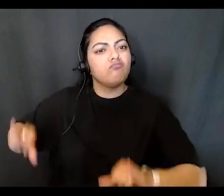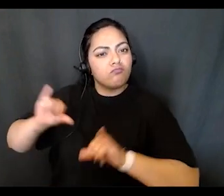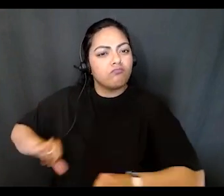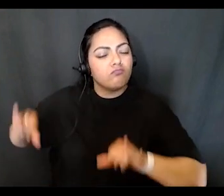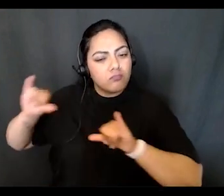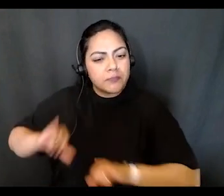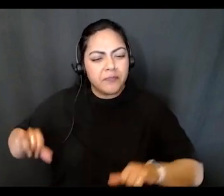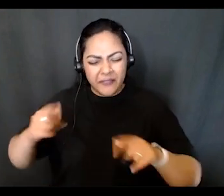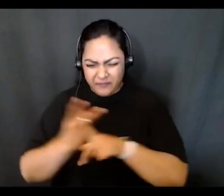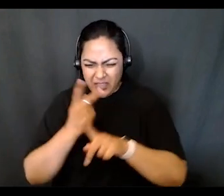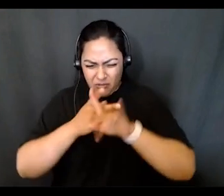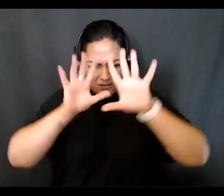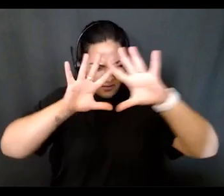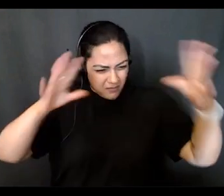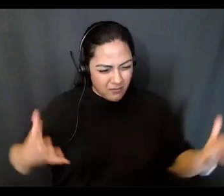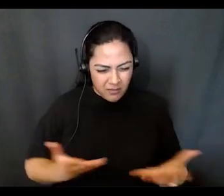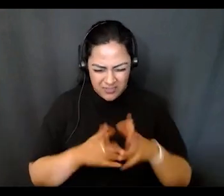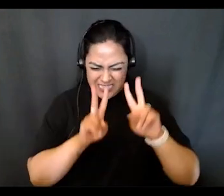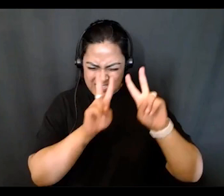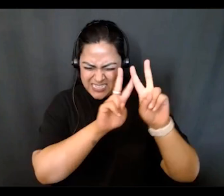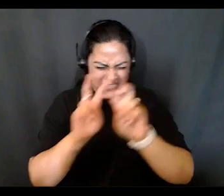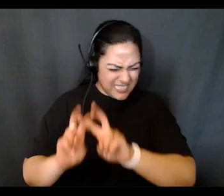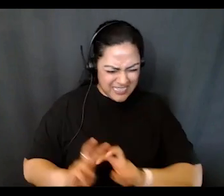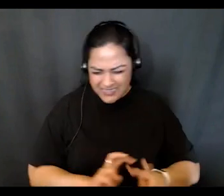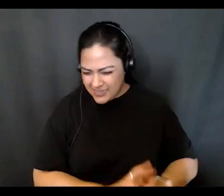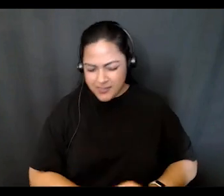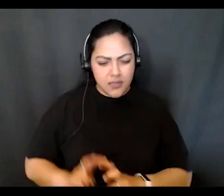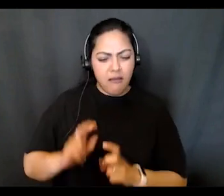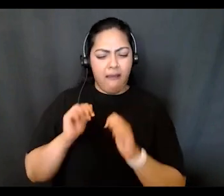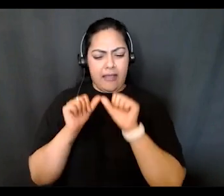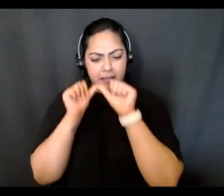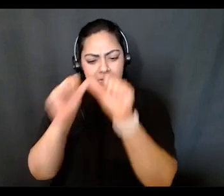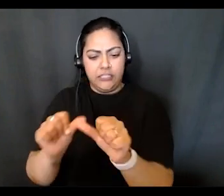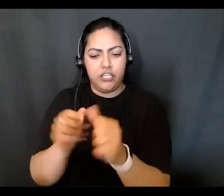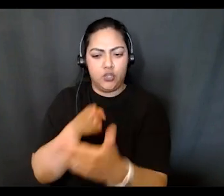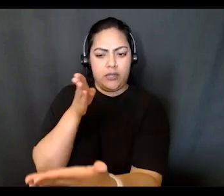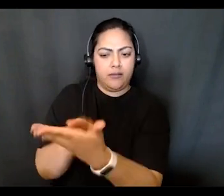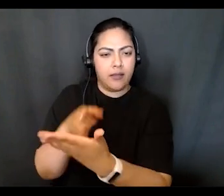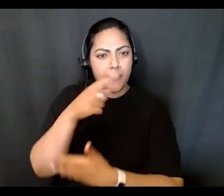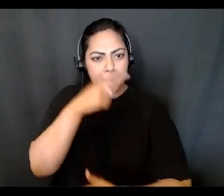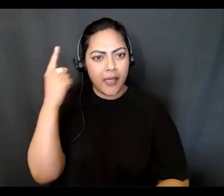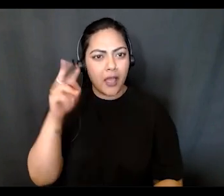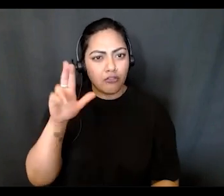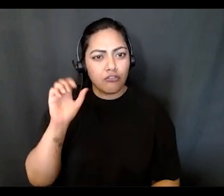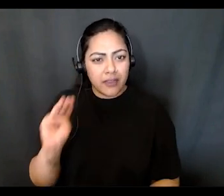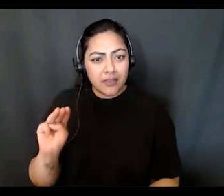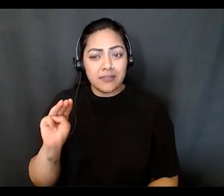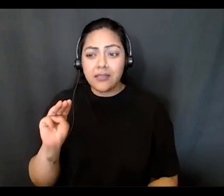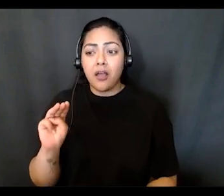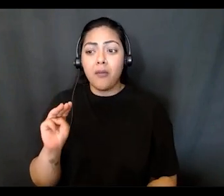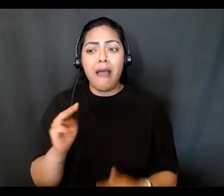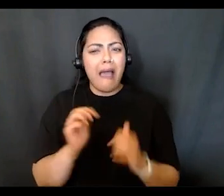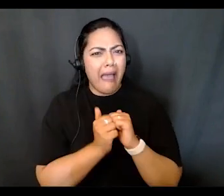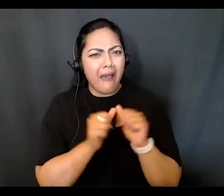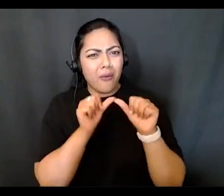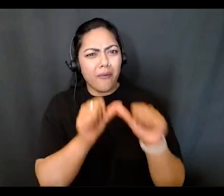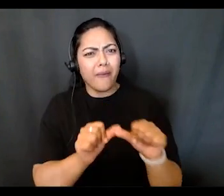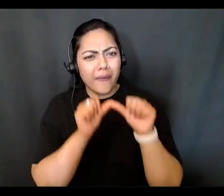perpetrate anti-Black racism? I think one of the ways in which that happens is through, say, lack of resources to actually address it, right? That